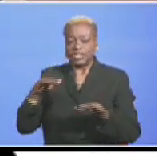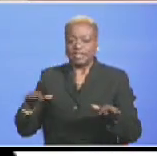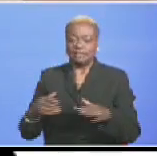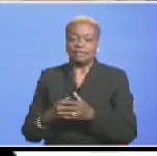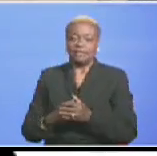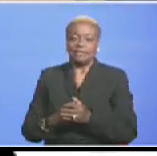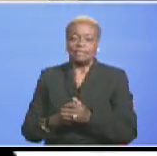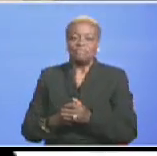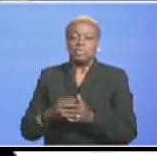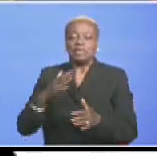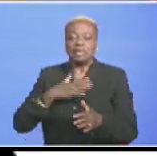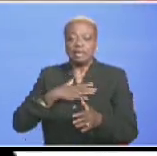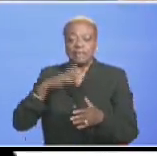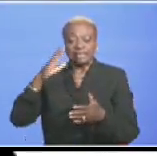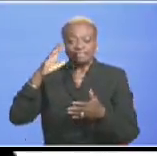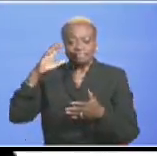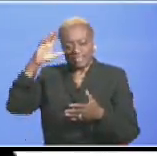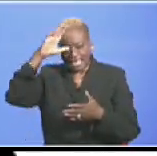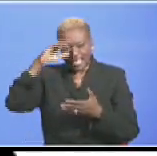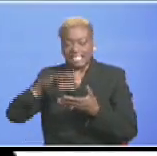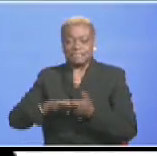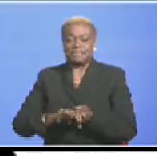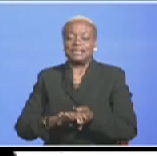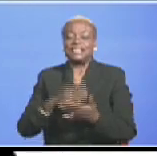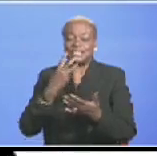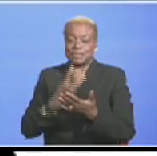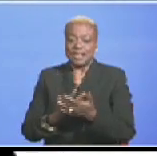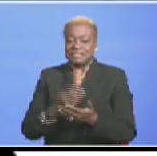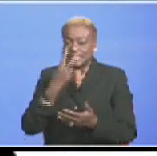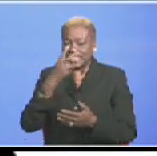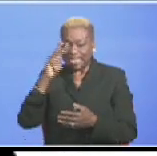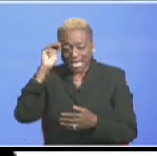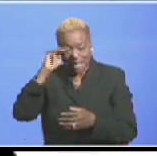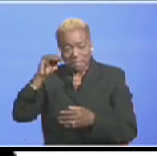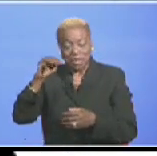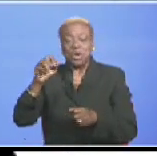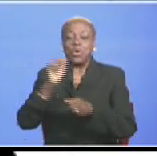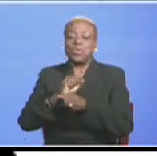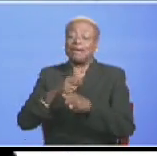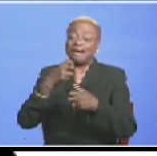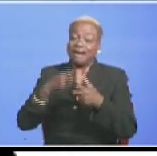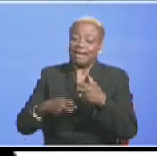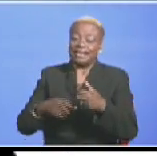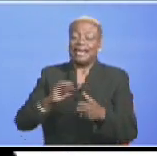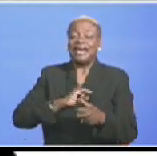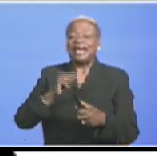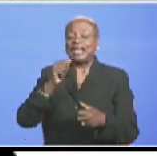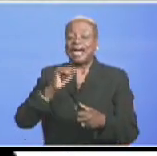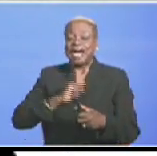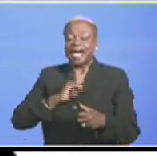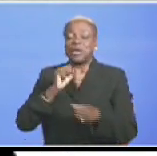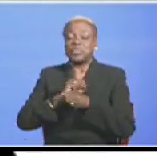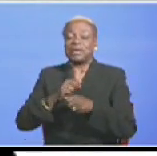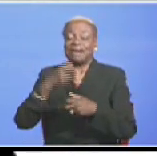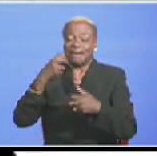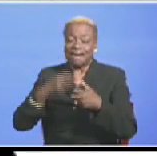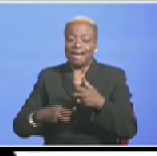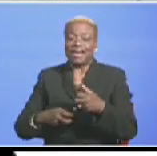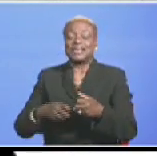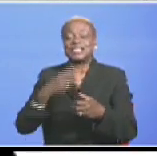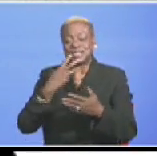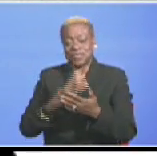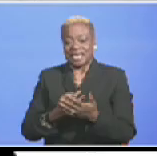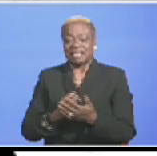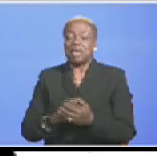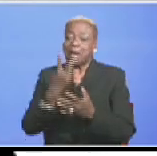husband as well. You know, I've seen him work so hard this year and he's seen me work so hard, and so for both of us to be able to come away from the championships with medals, it's an